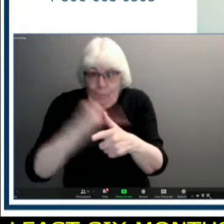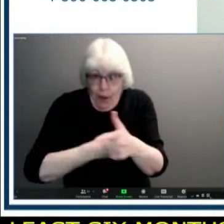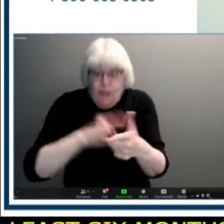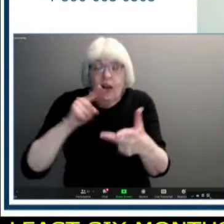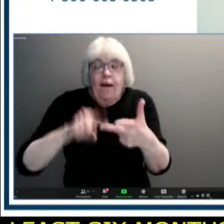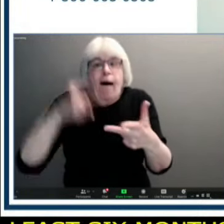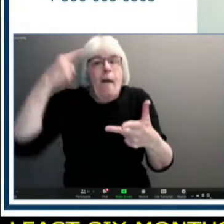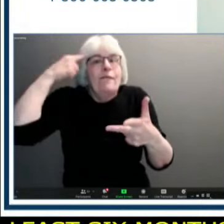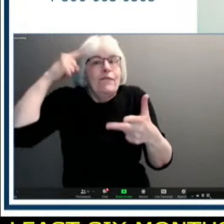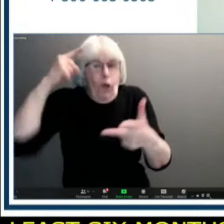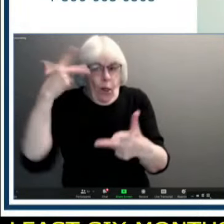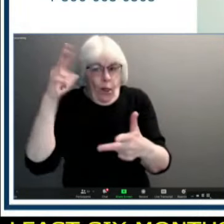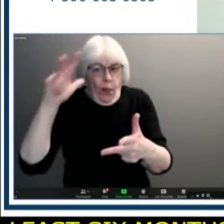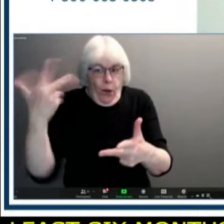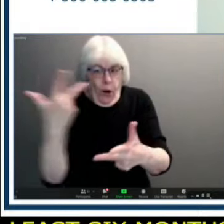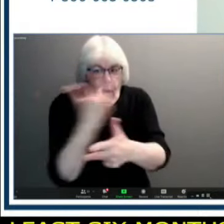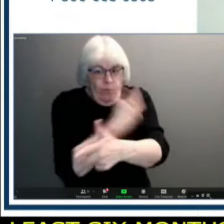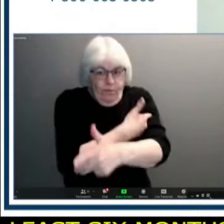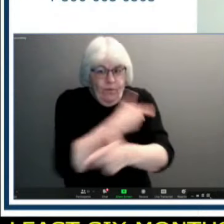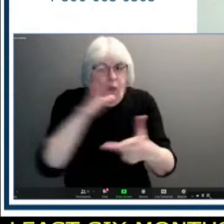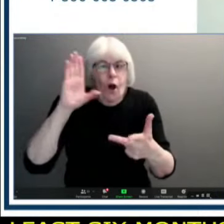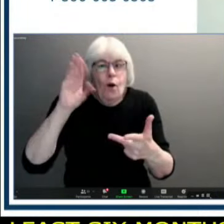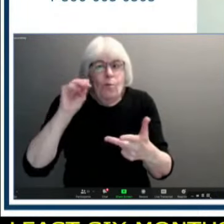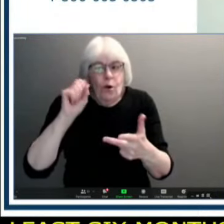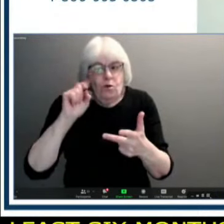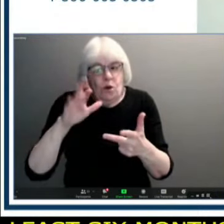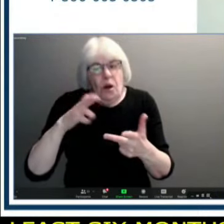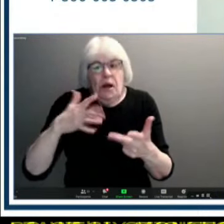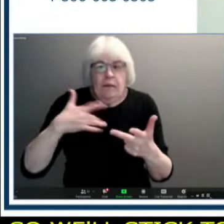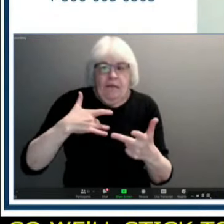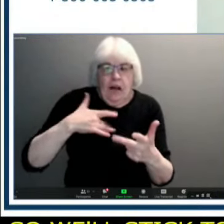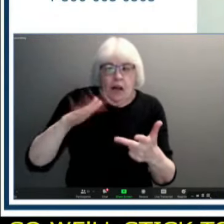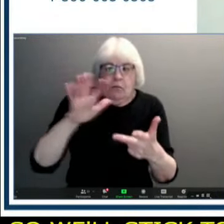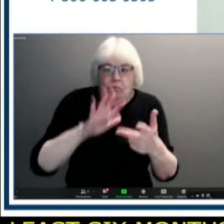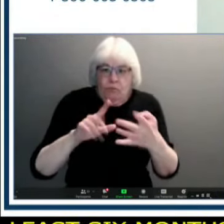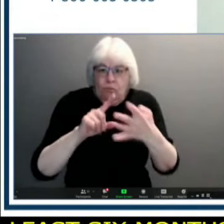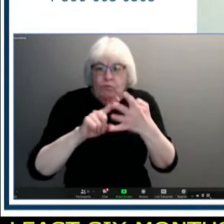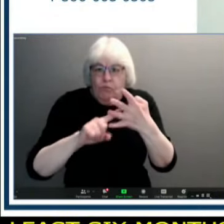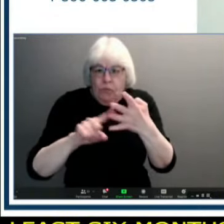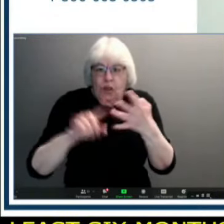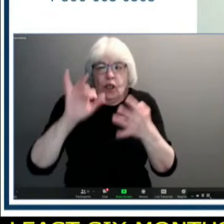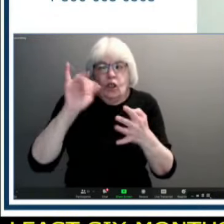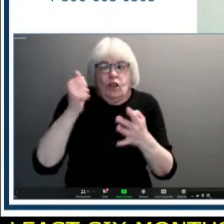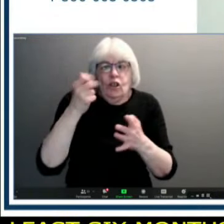almost 640,000 Nova Scotians will tip over that 6-month mark.